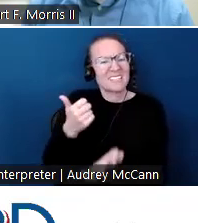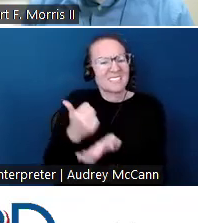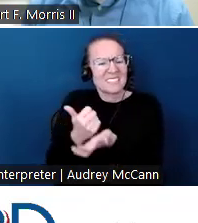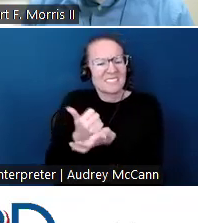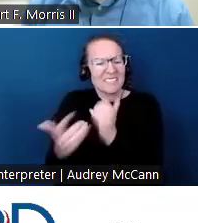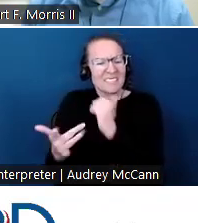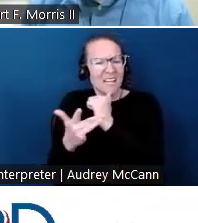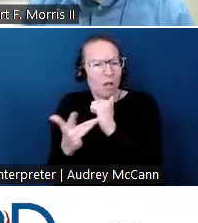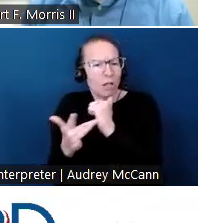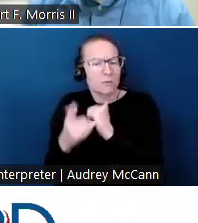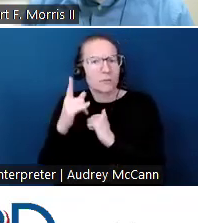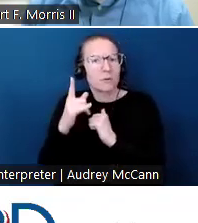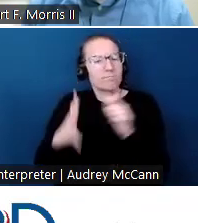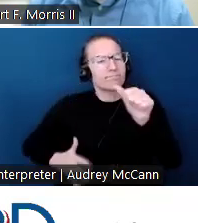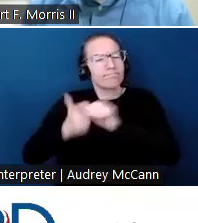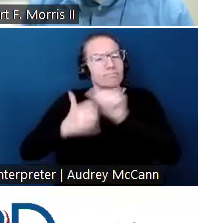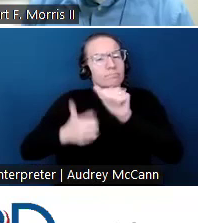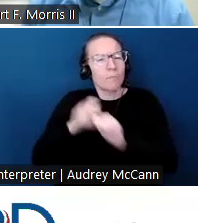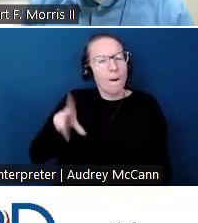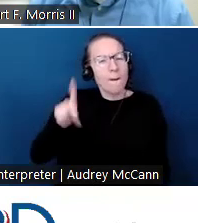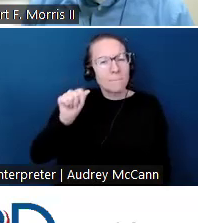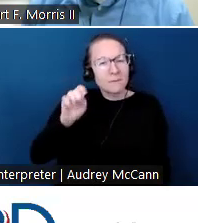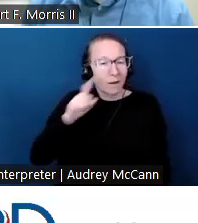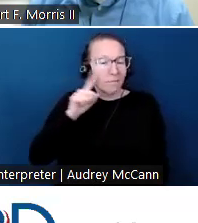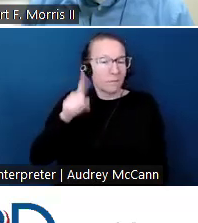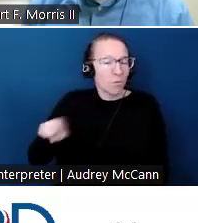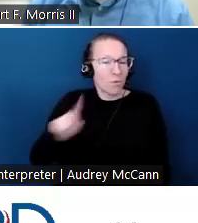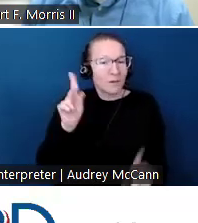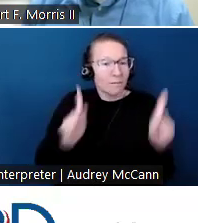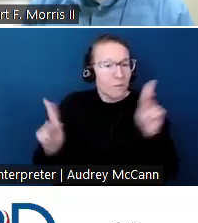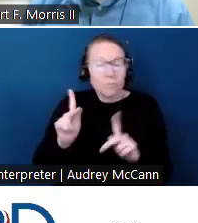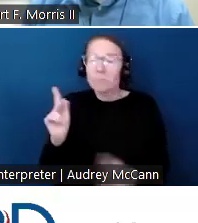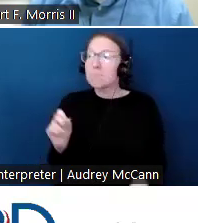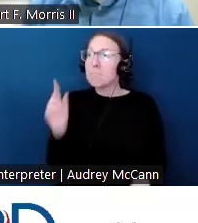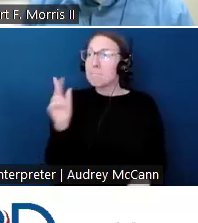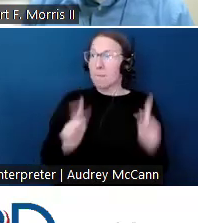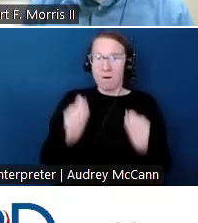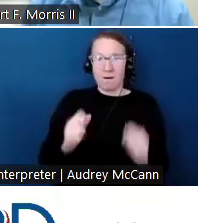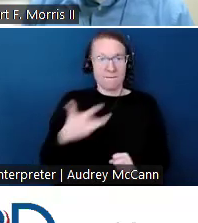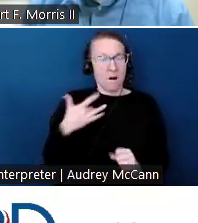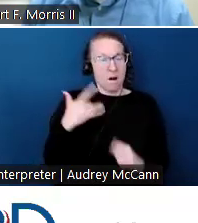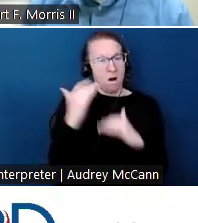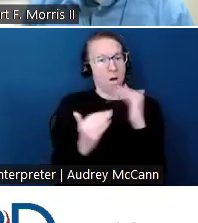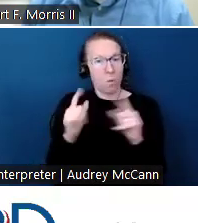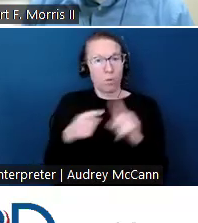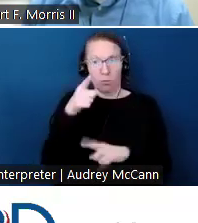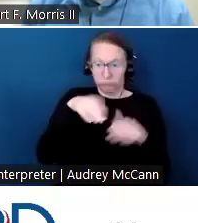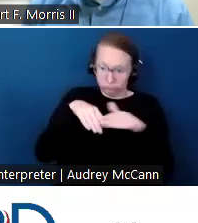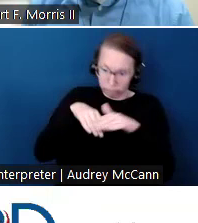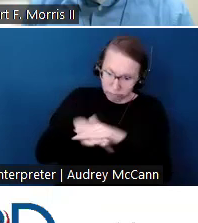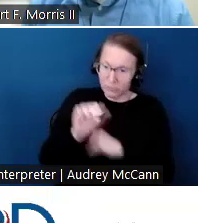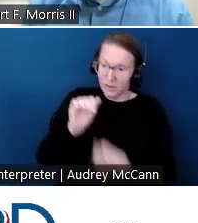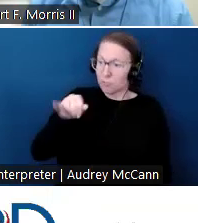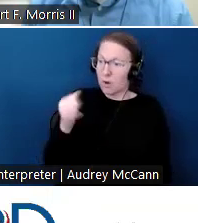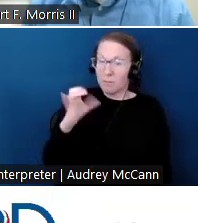for individuals, and that people can feel comfortable when they come into the AJC, that even if I'm not